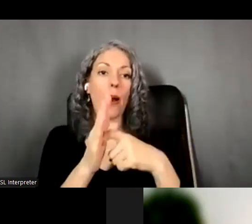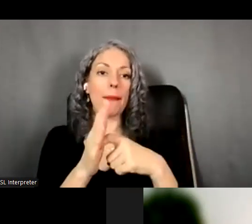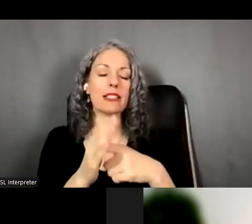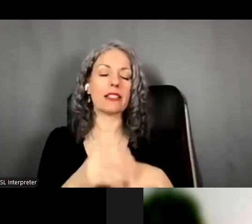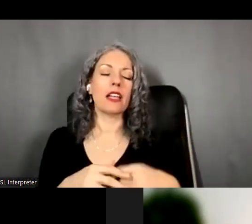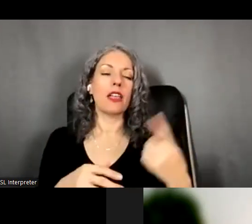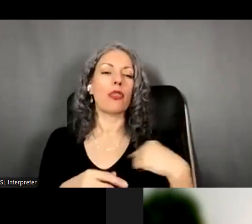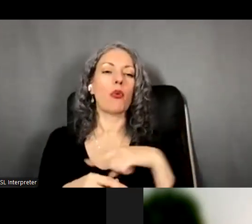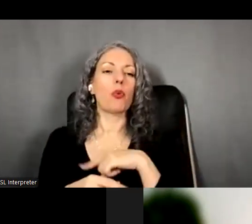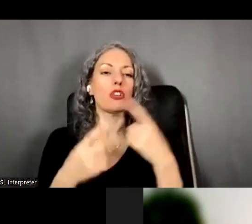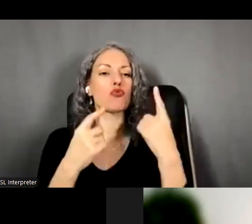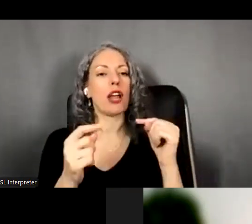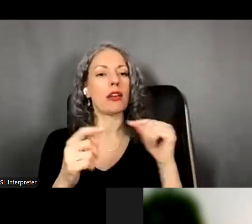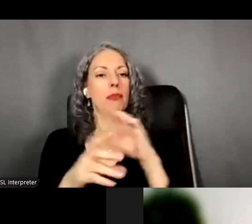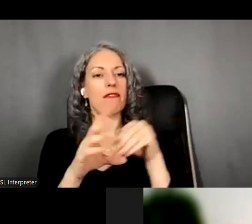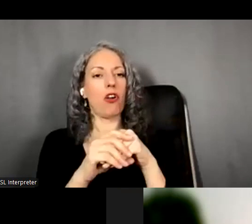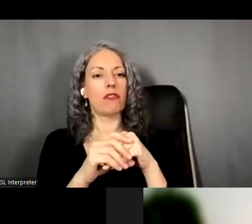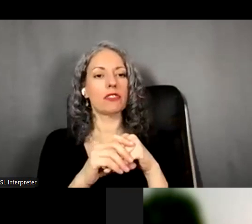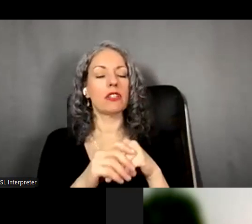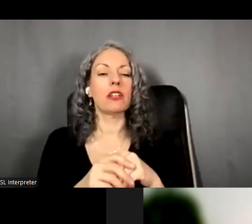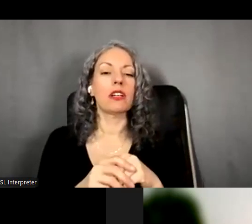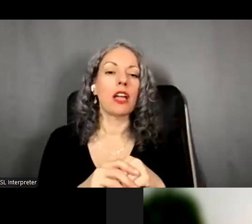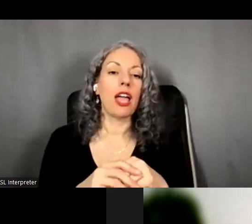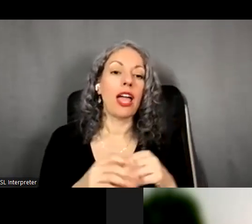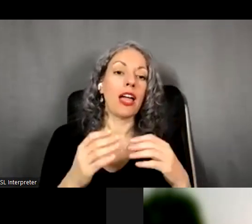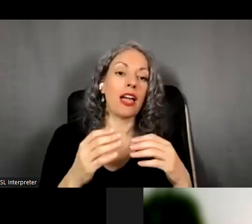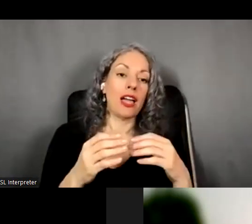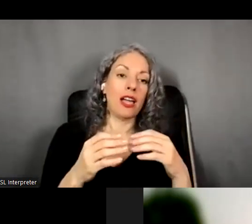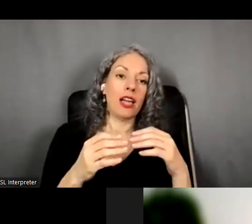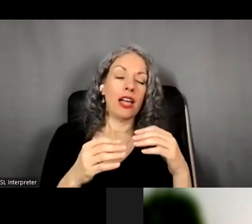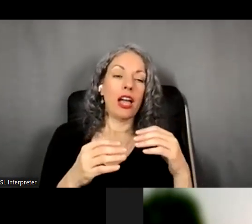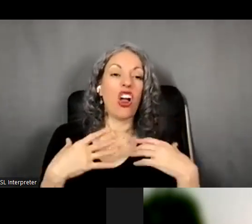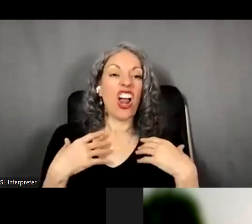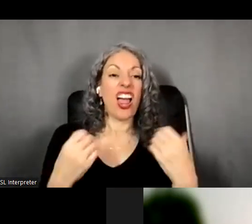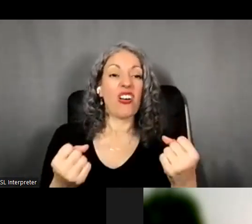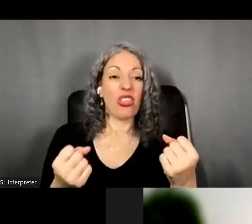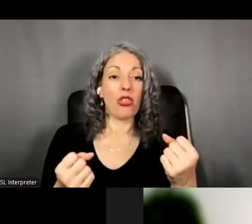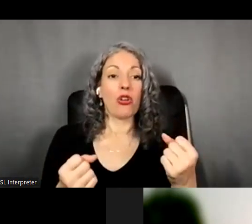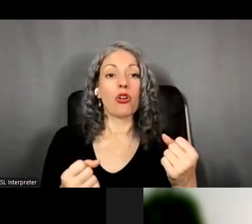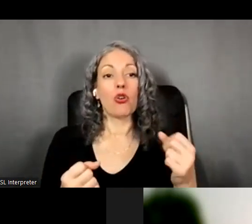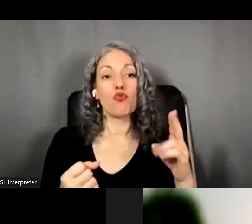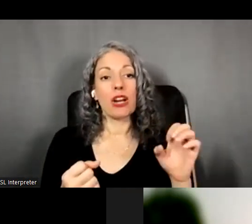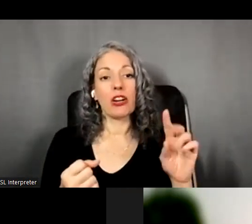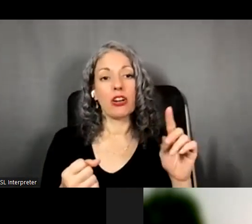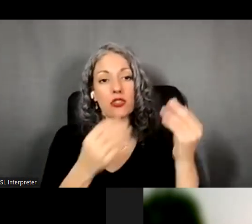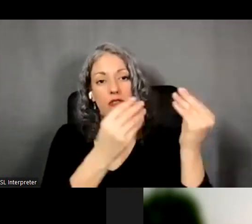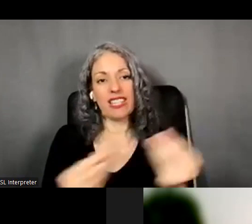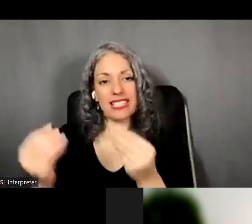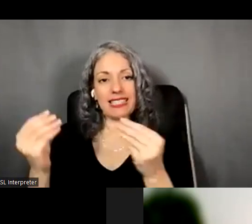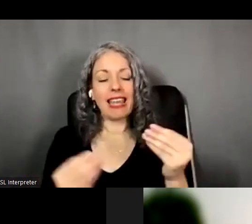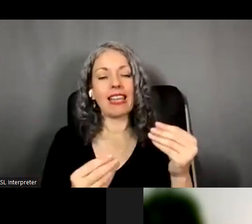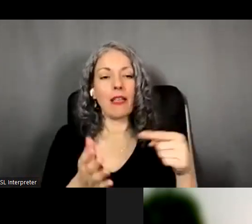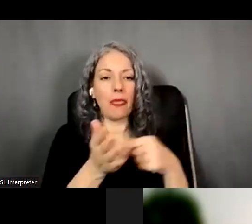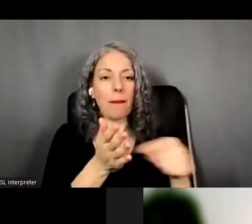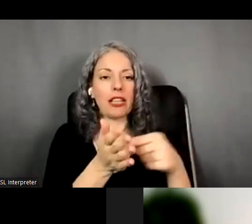we're trying to participate in. Our electronic health record has to be upgraded to facilitate the claims and billing